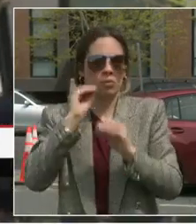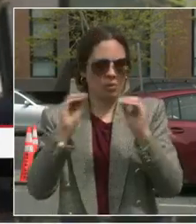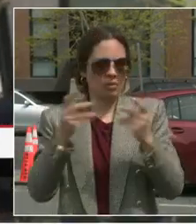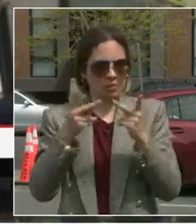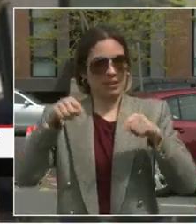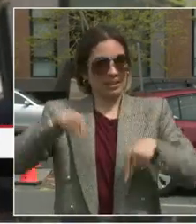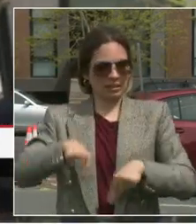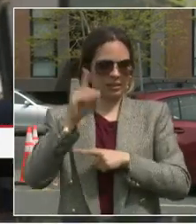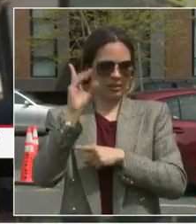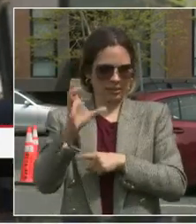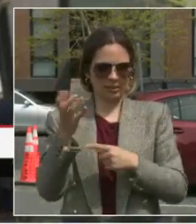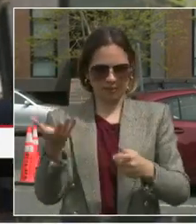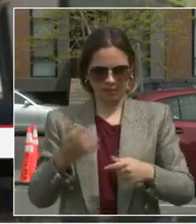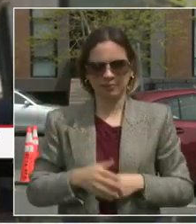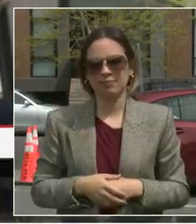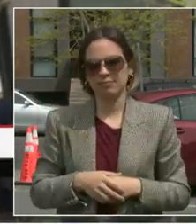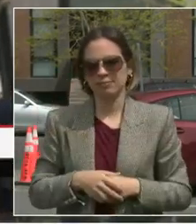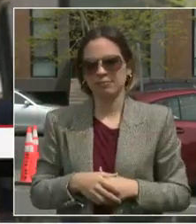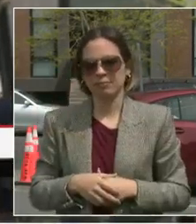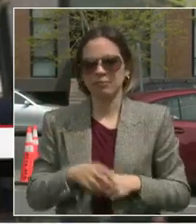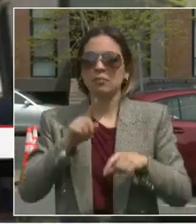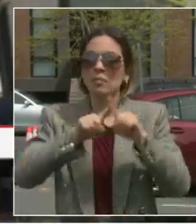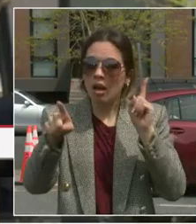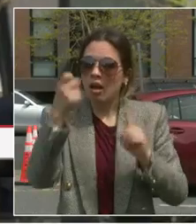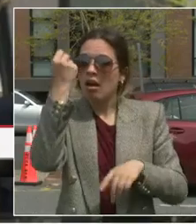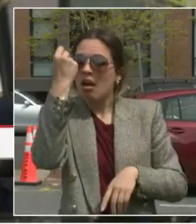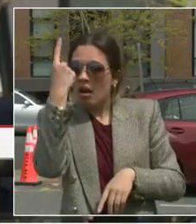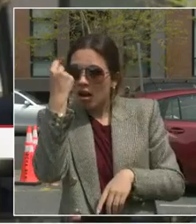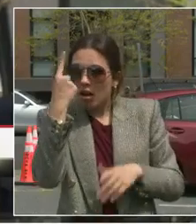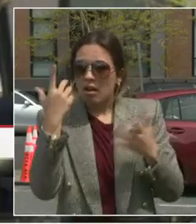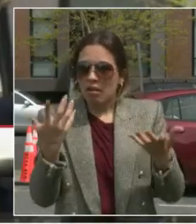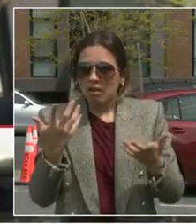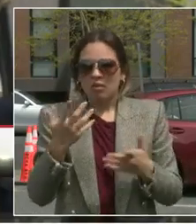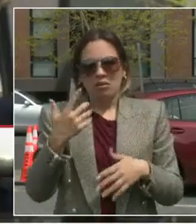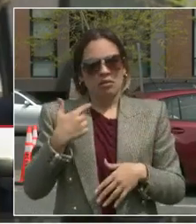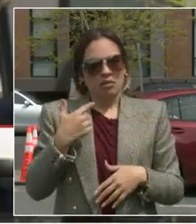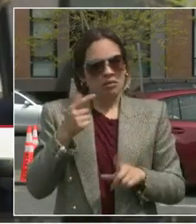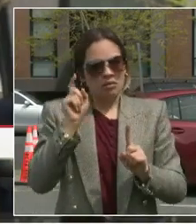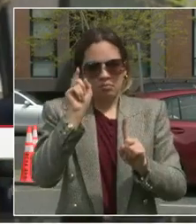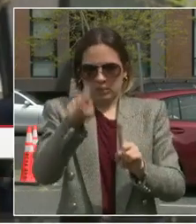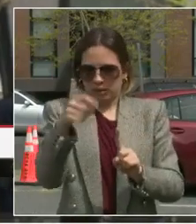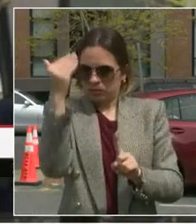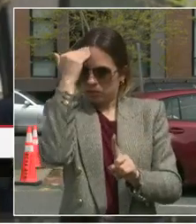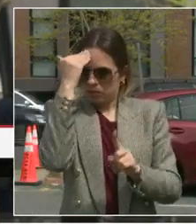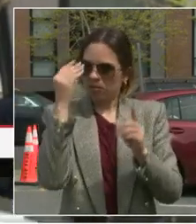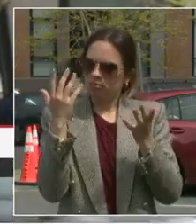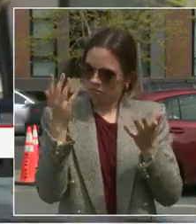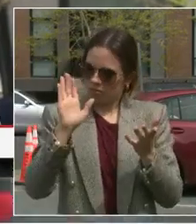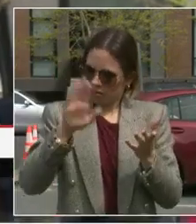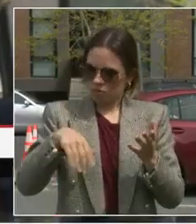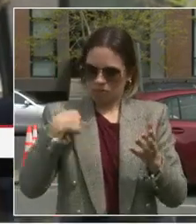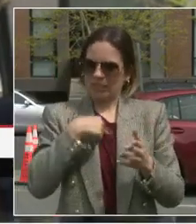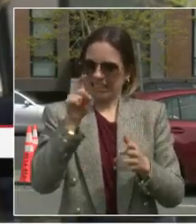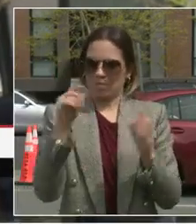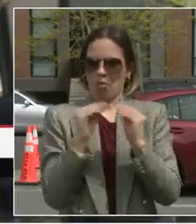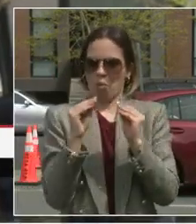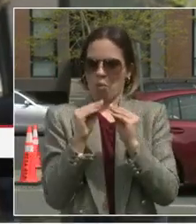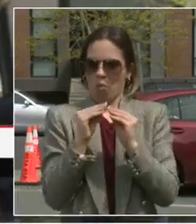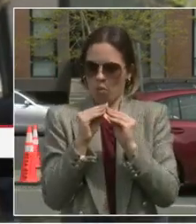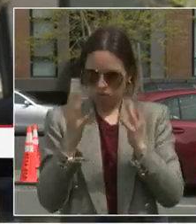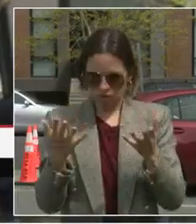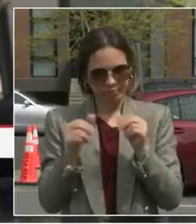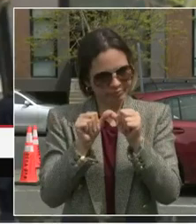there is a lot more to do. We know, for example, that even though homelessness is down, the pandemic